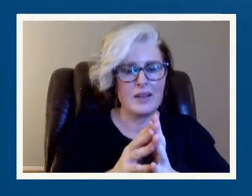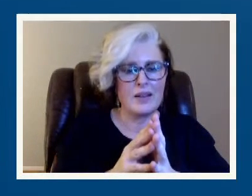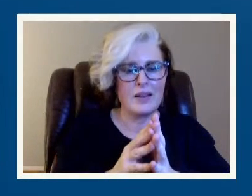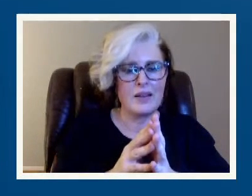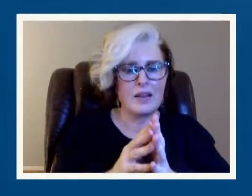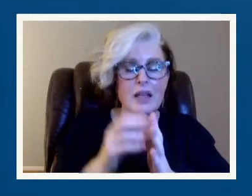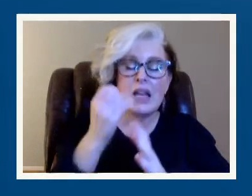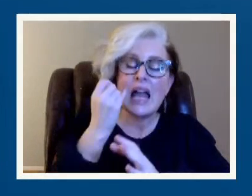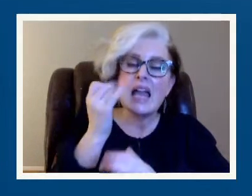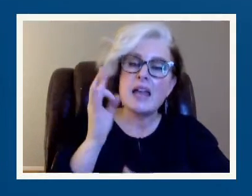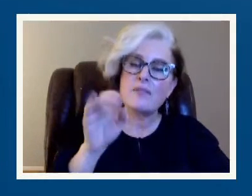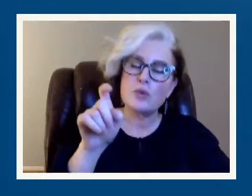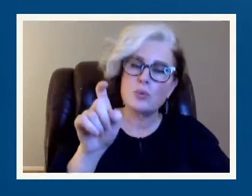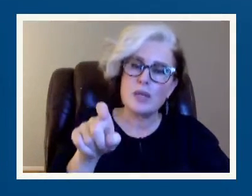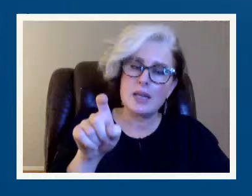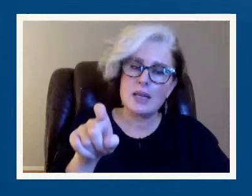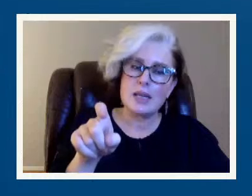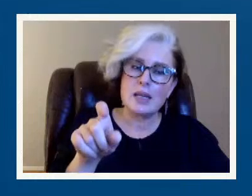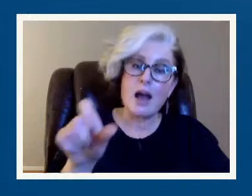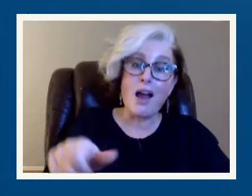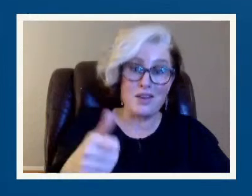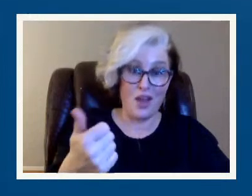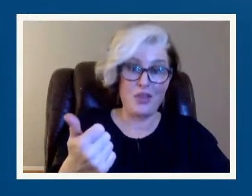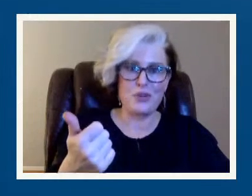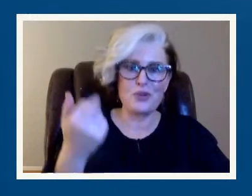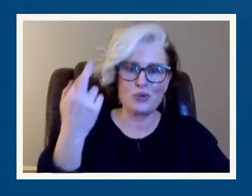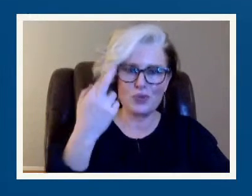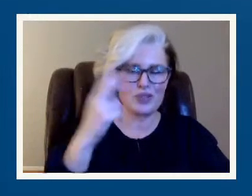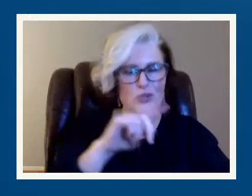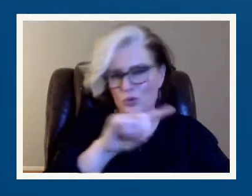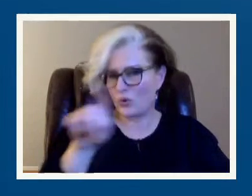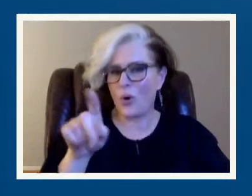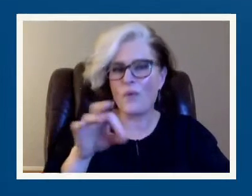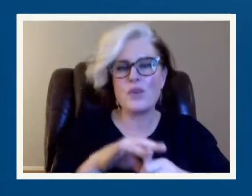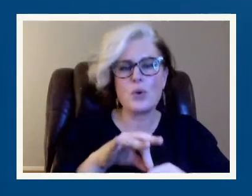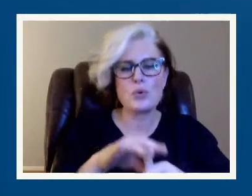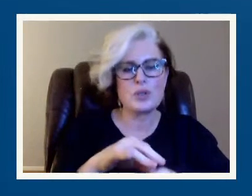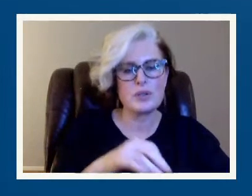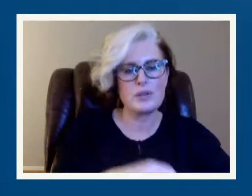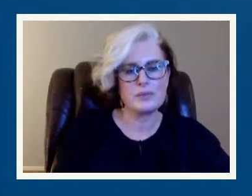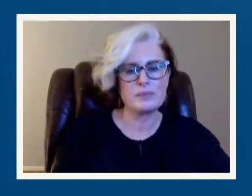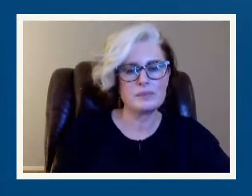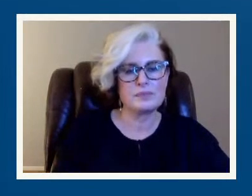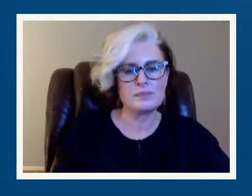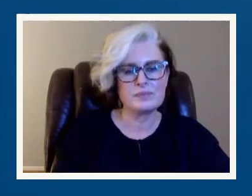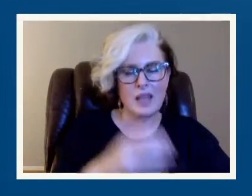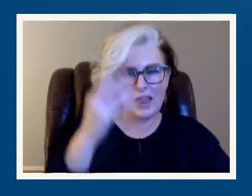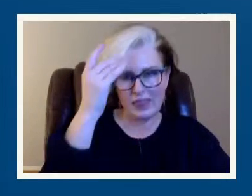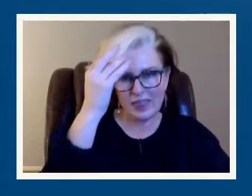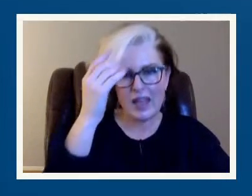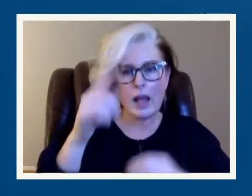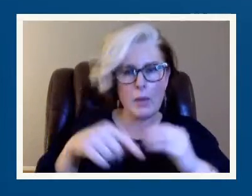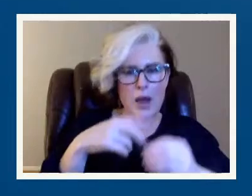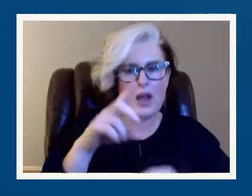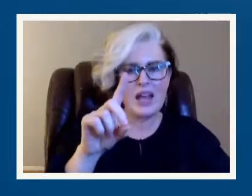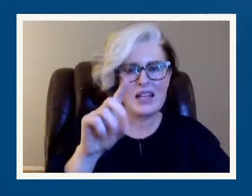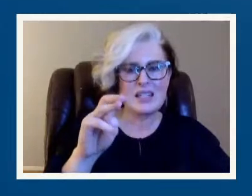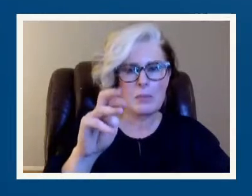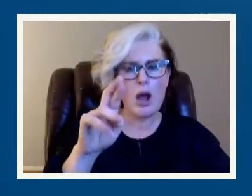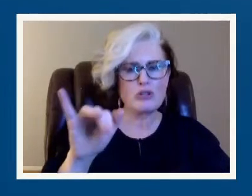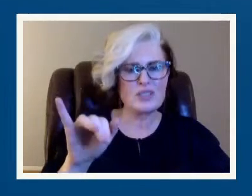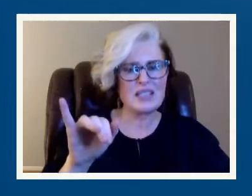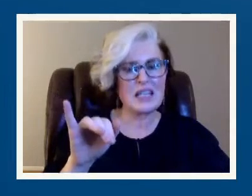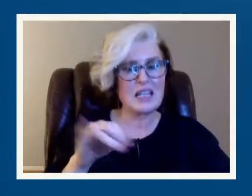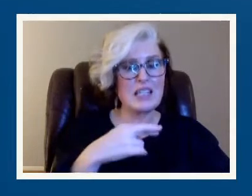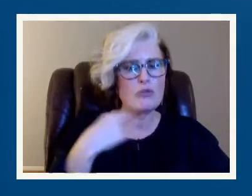if you need another reason to go vote, consider the fact that democracy really is on the ballot.